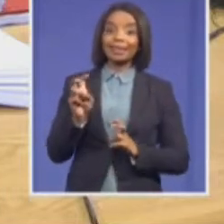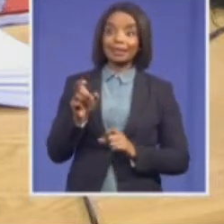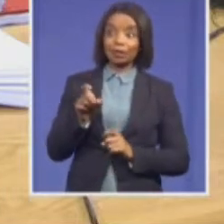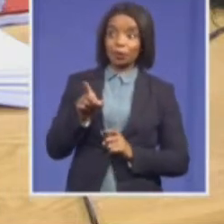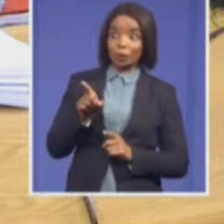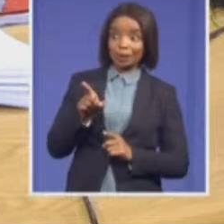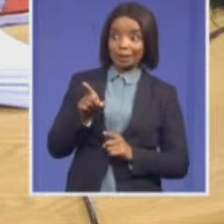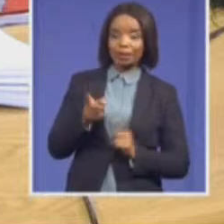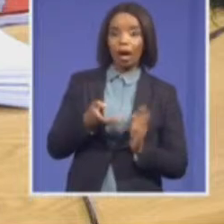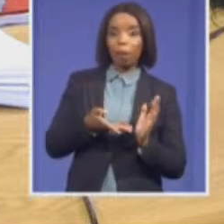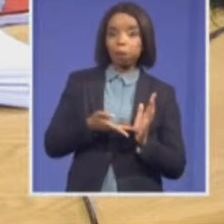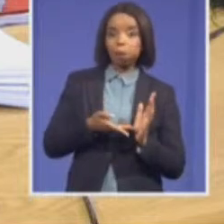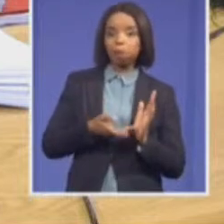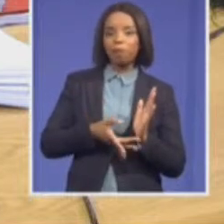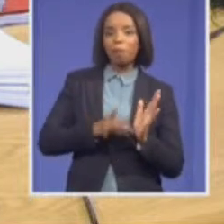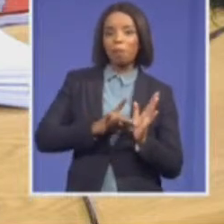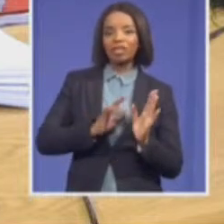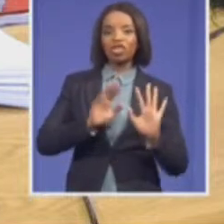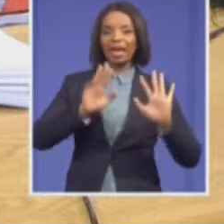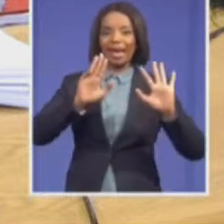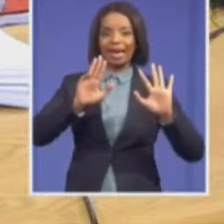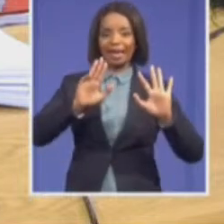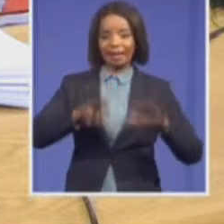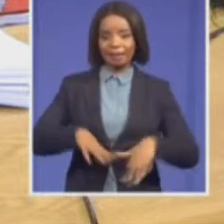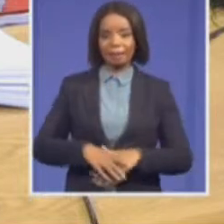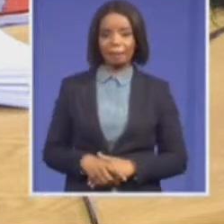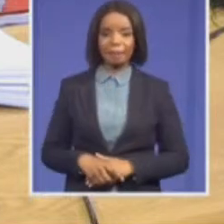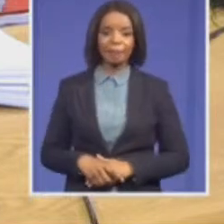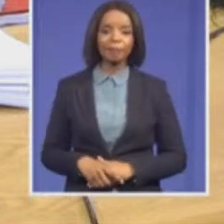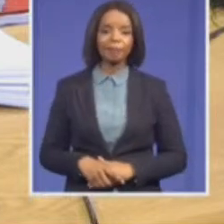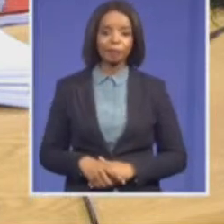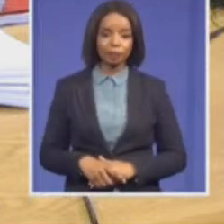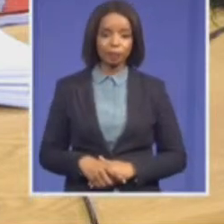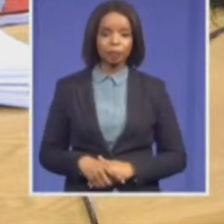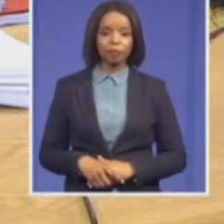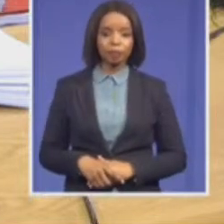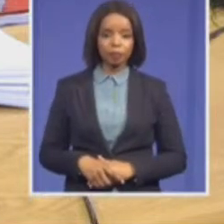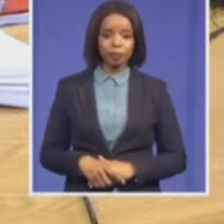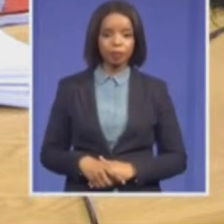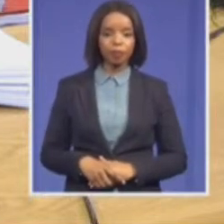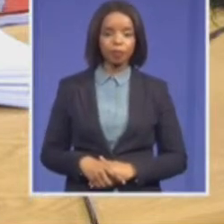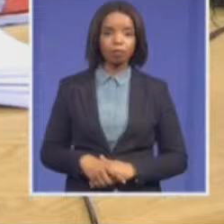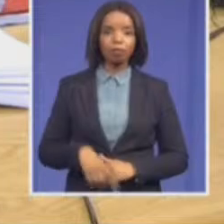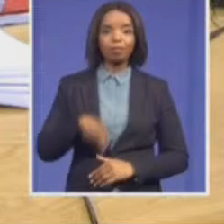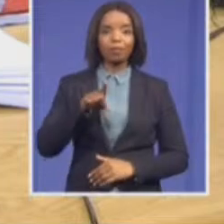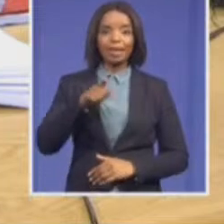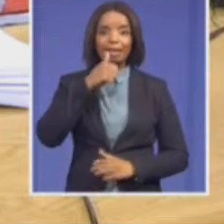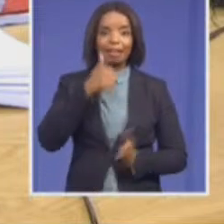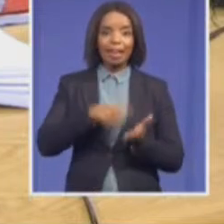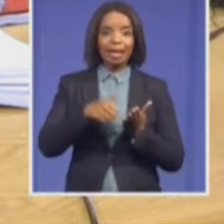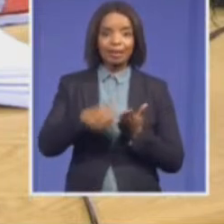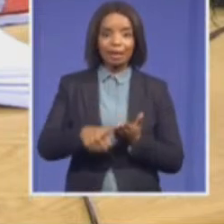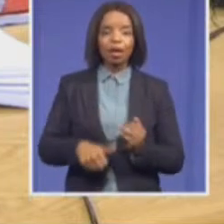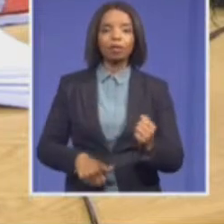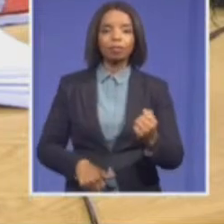you. So the letter is addressed to myself, and the group chief executive officer is copied